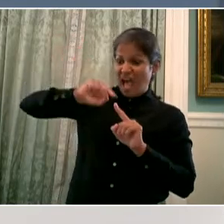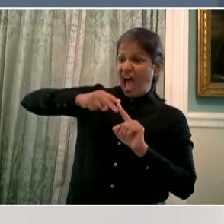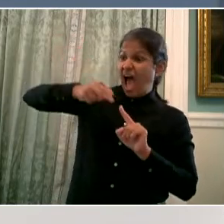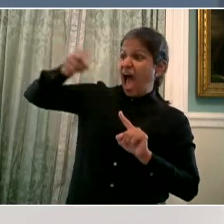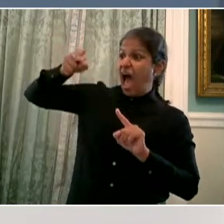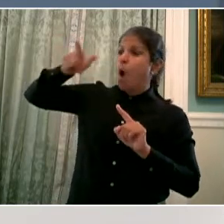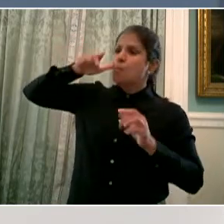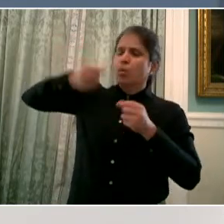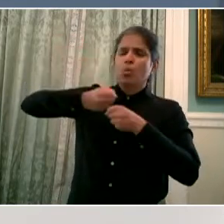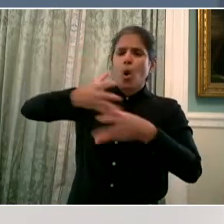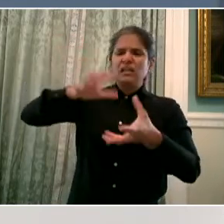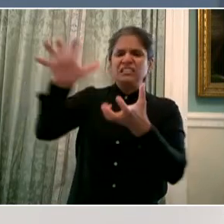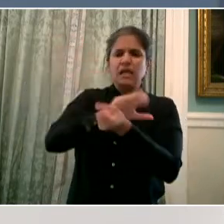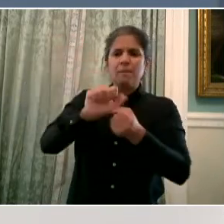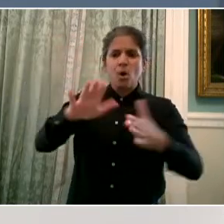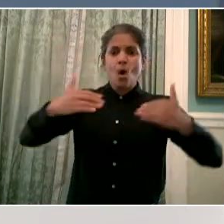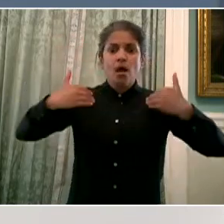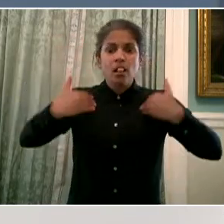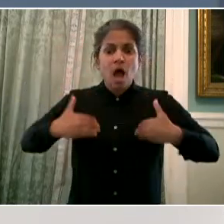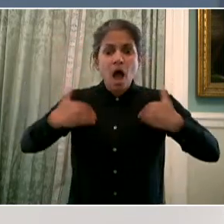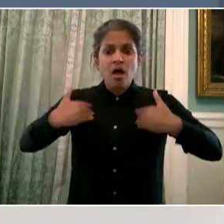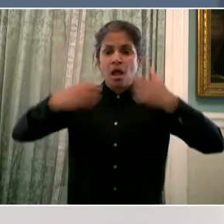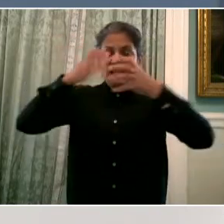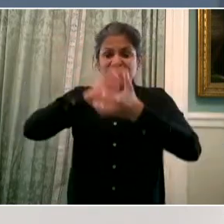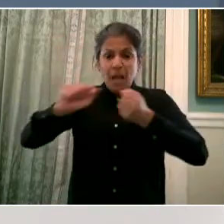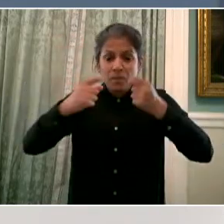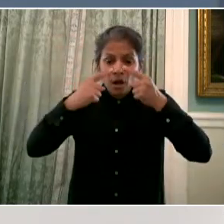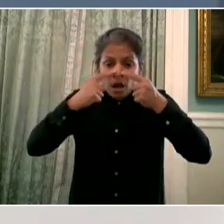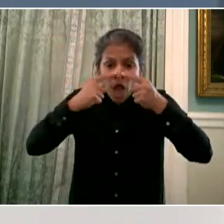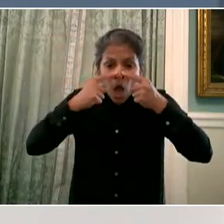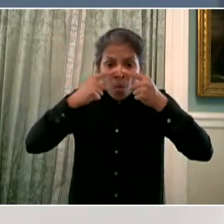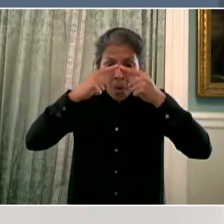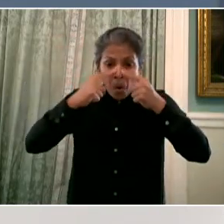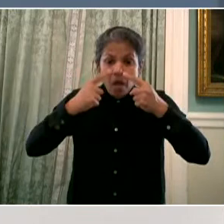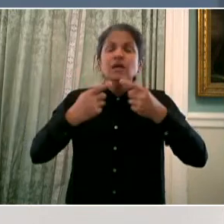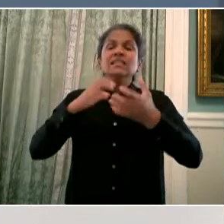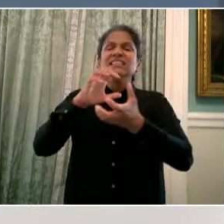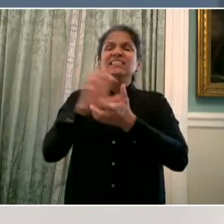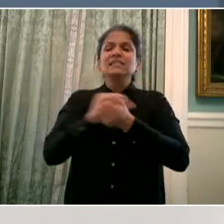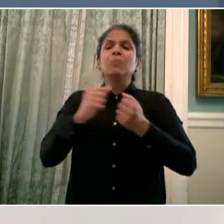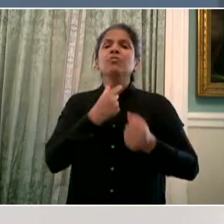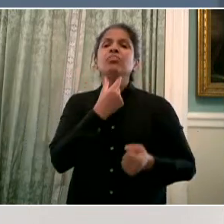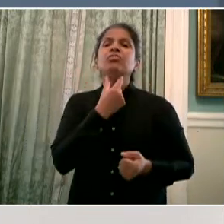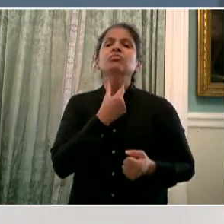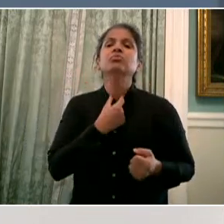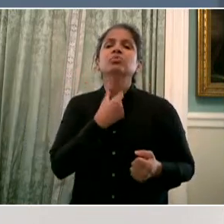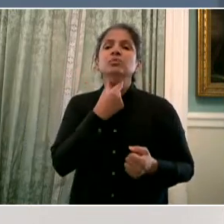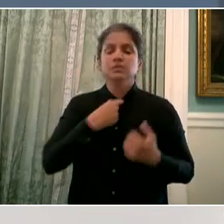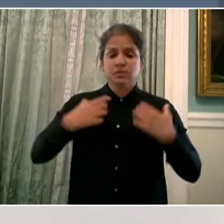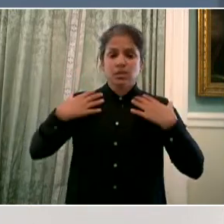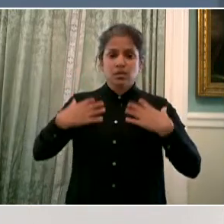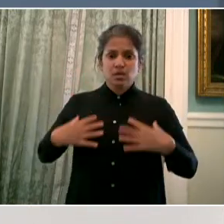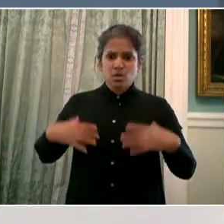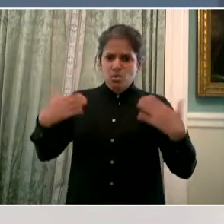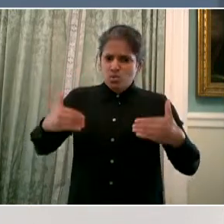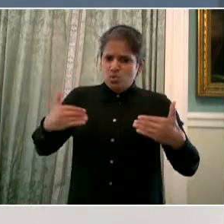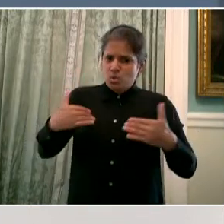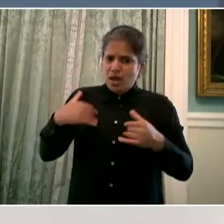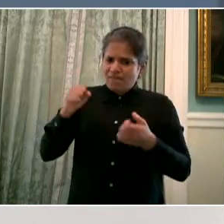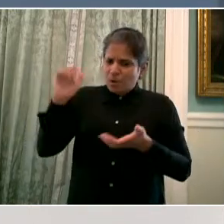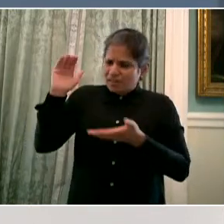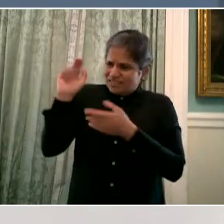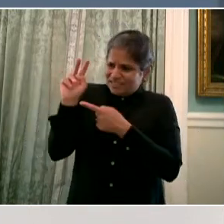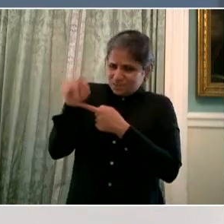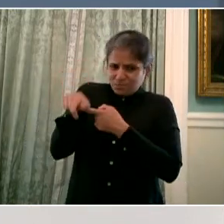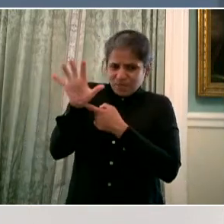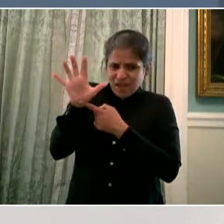and your internal organs. And so that's why we track that as a measurable indicator. And of course, smoke is a